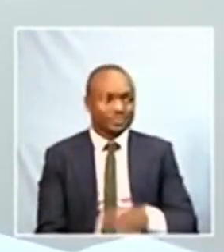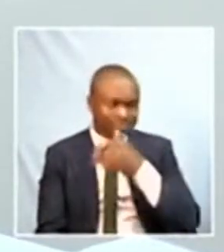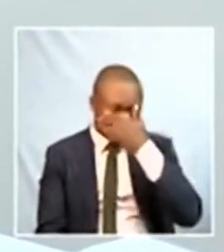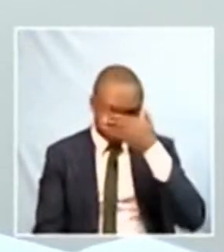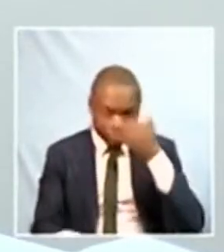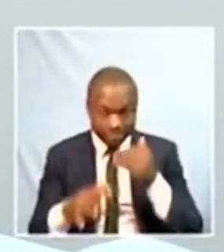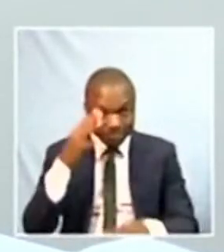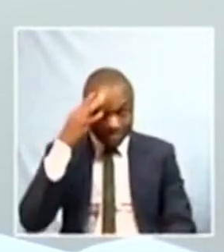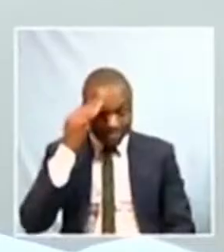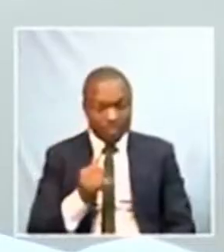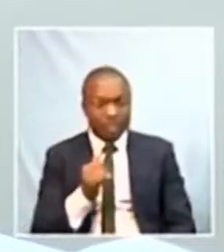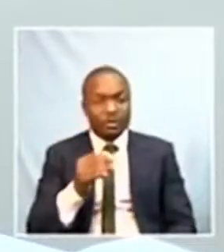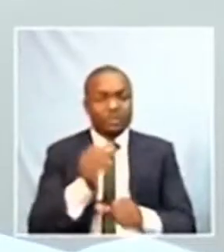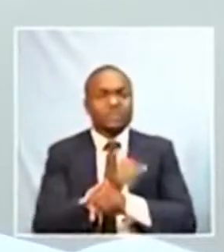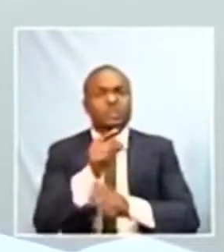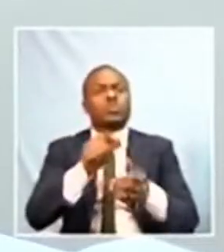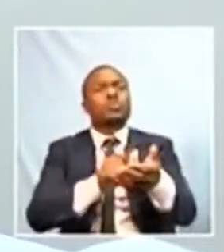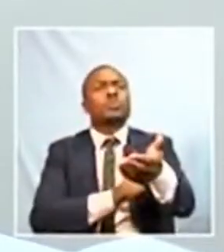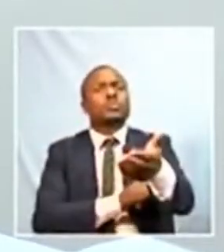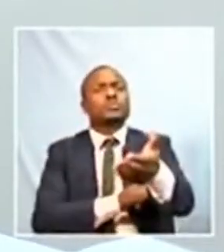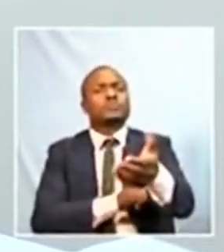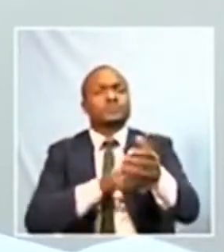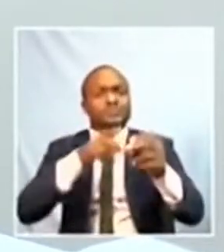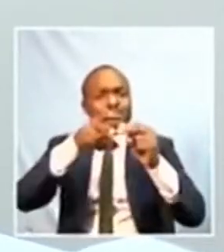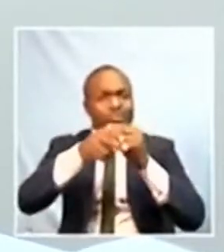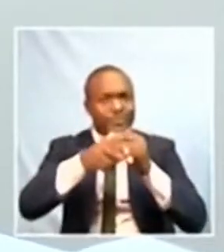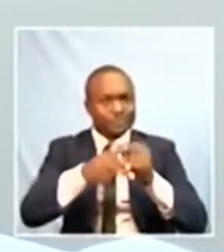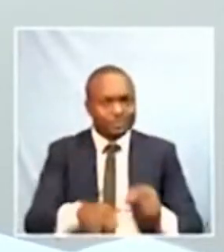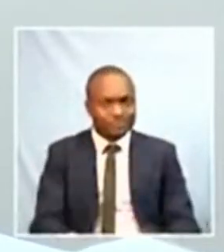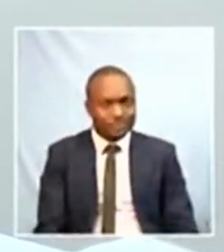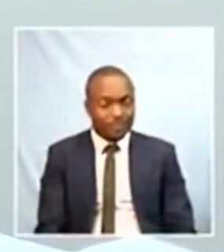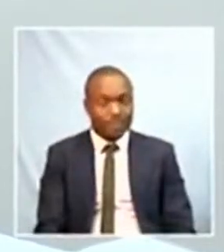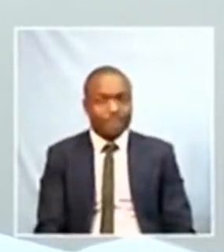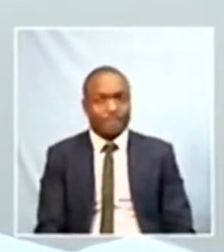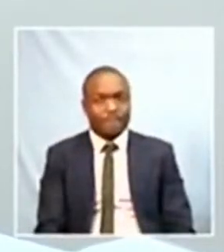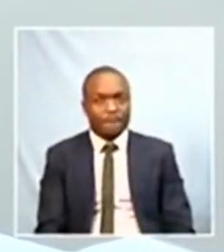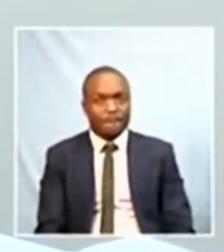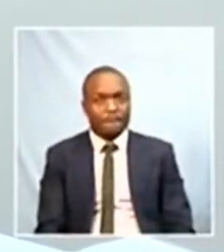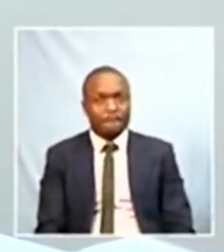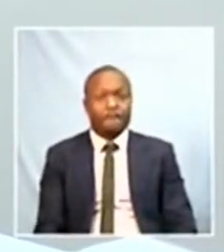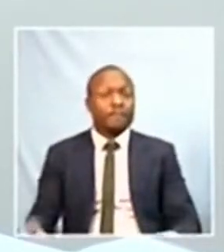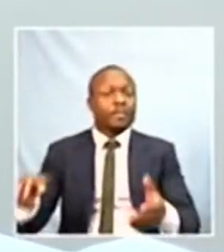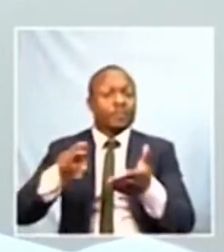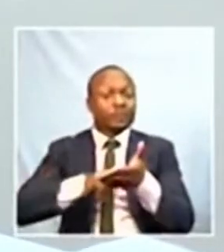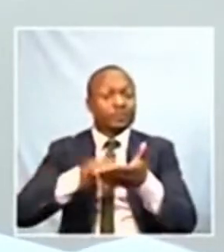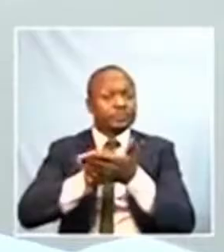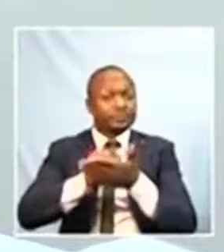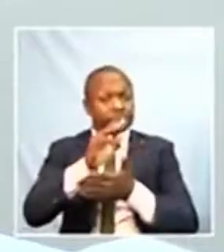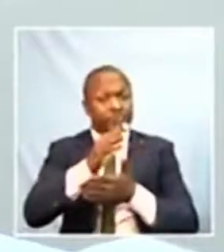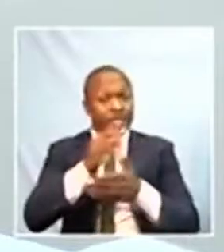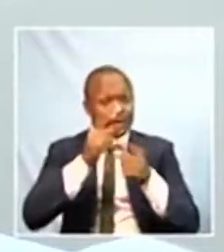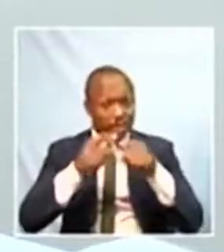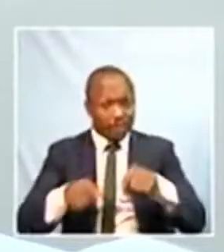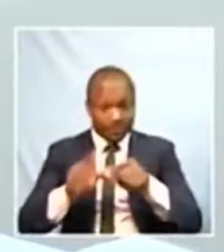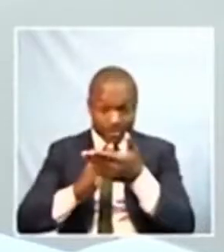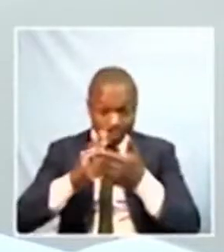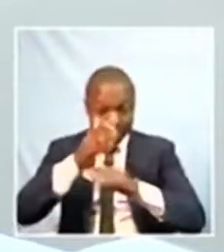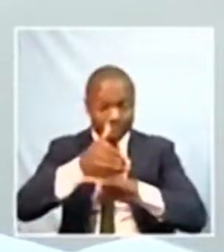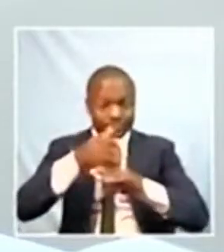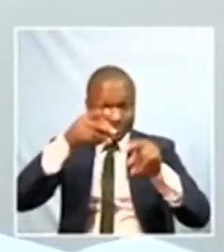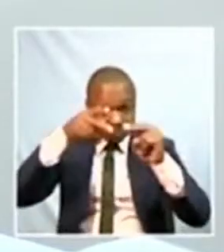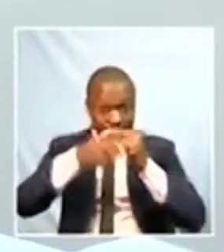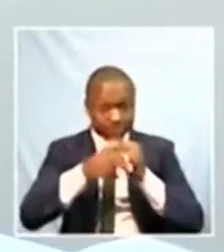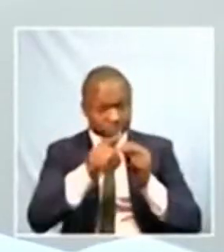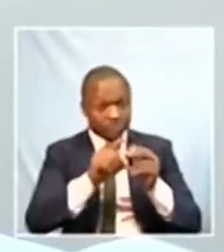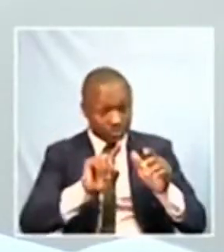Why did it take you long to terminate? Because the re-advertising comes after termination. Yes. So